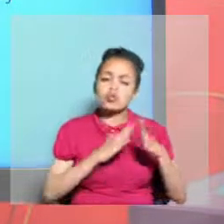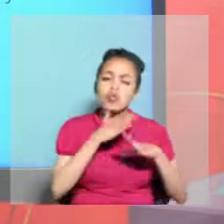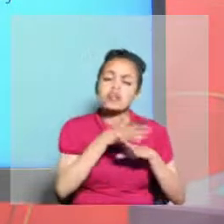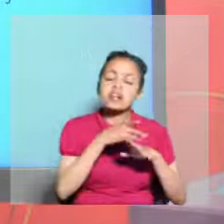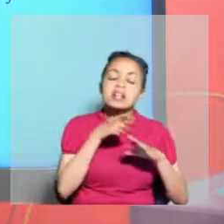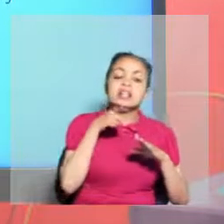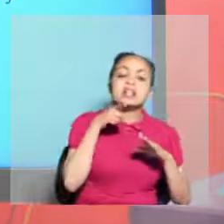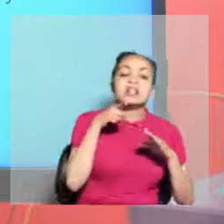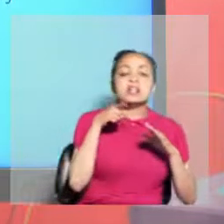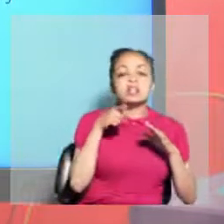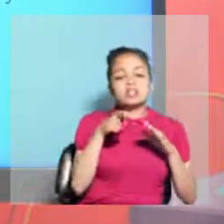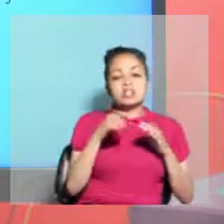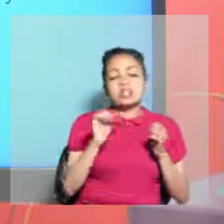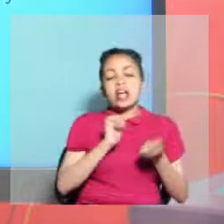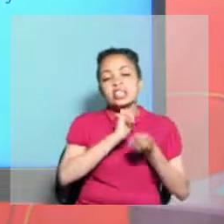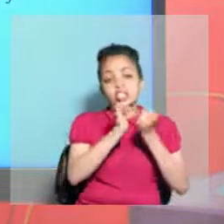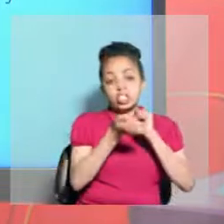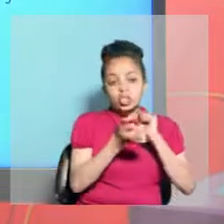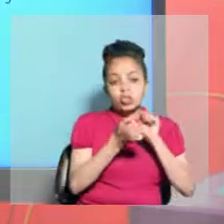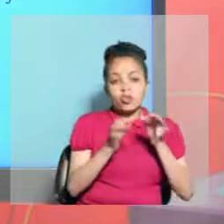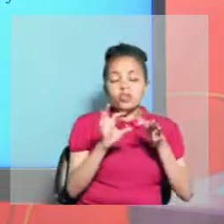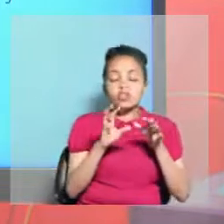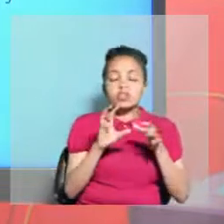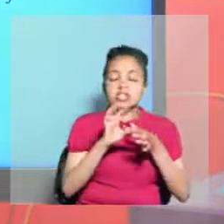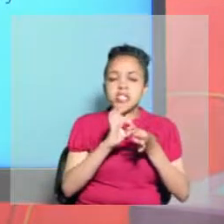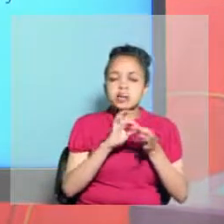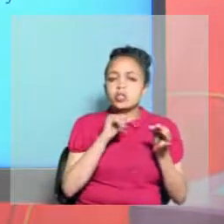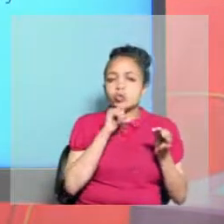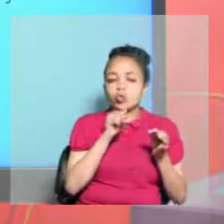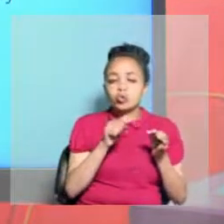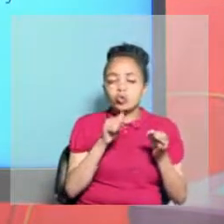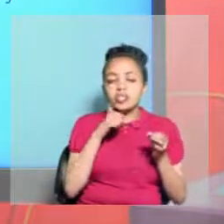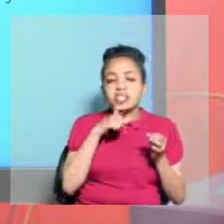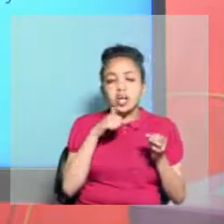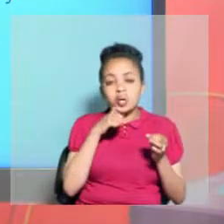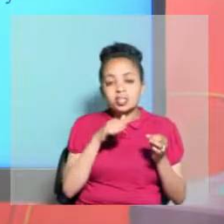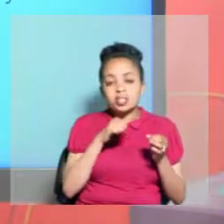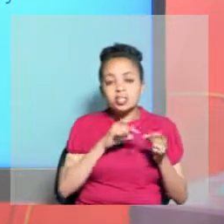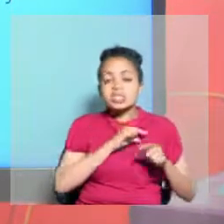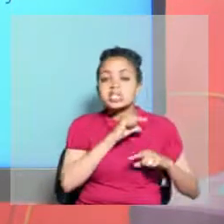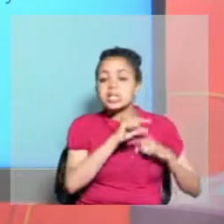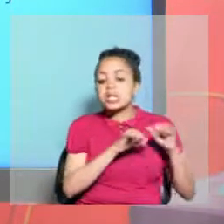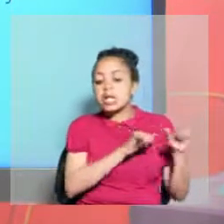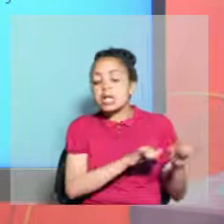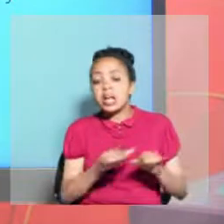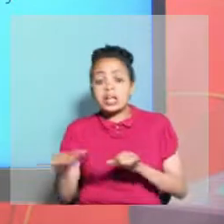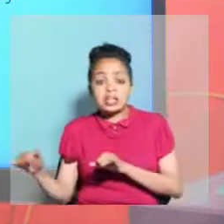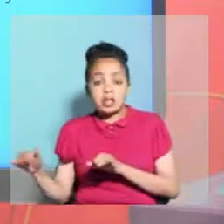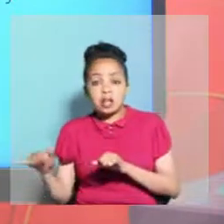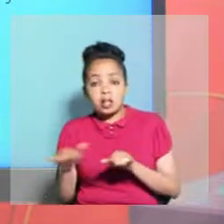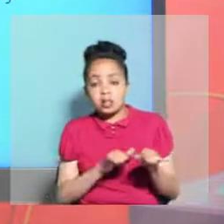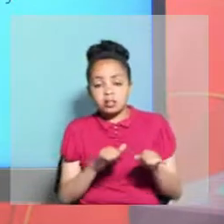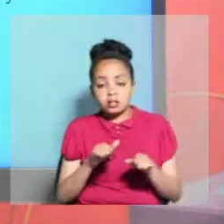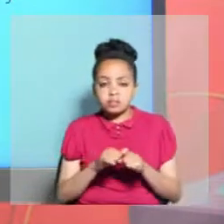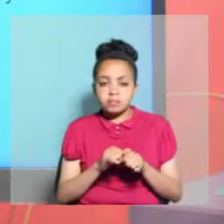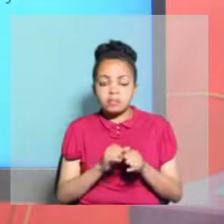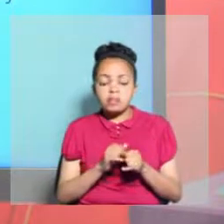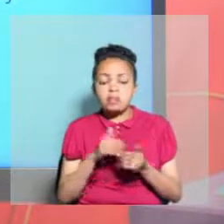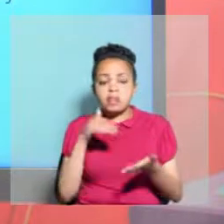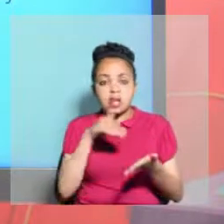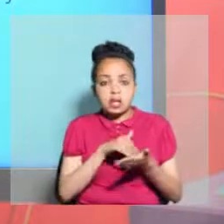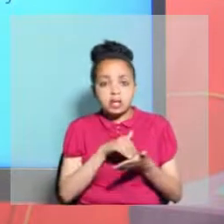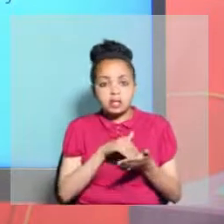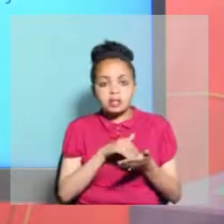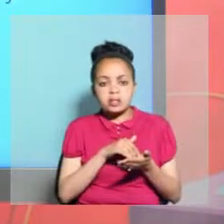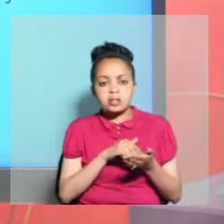exchange of a genetic segment, none of the daughter cells is genetically identical. And